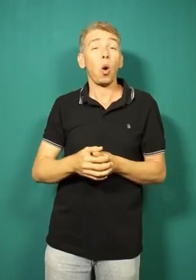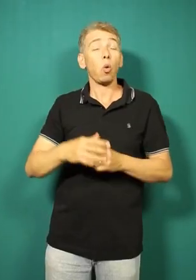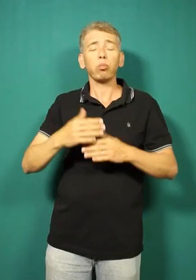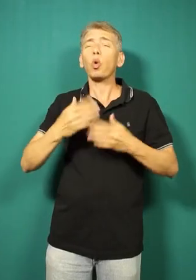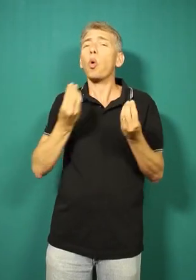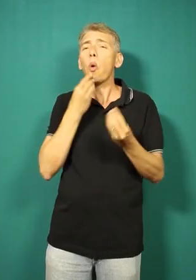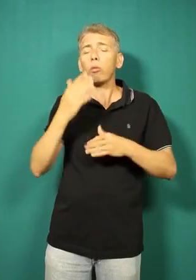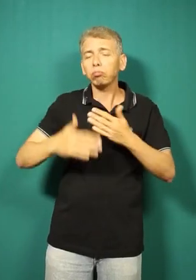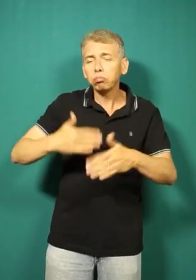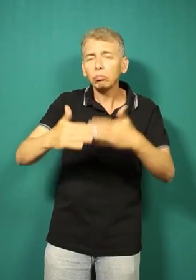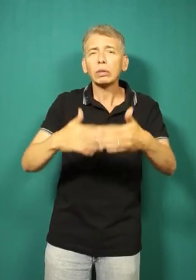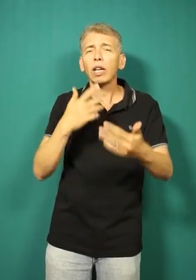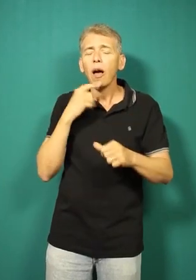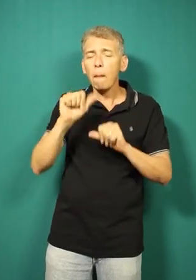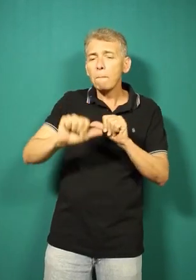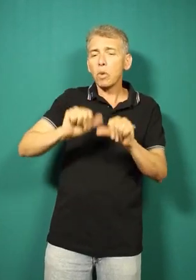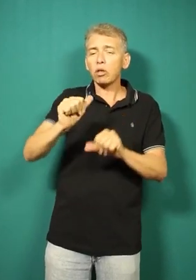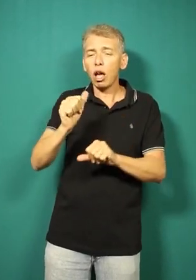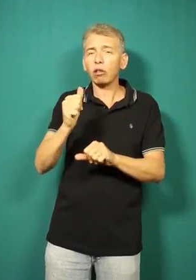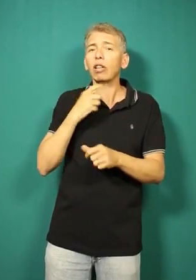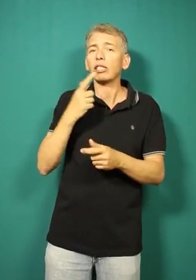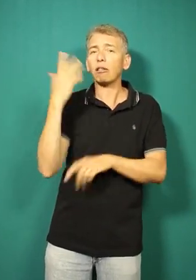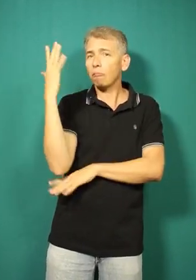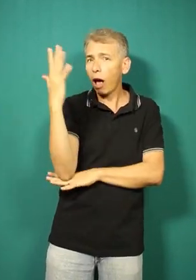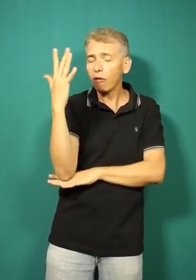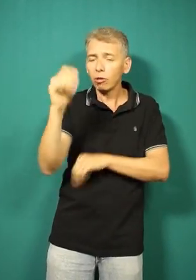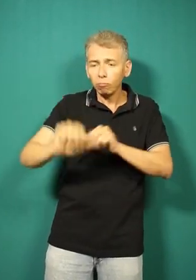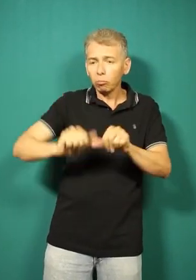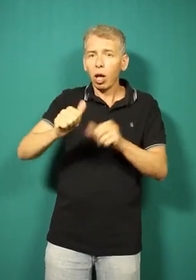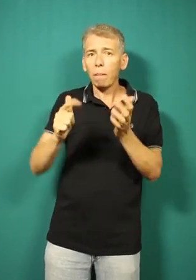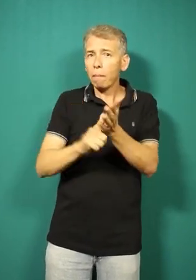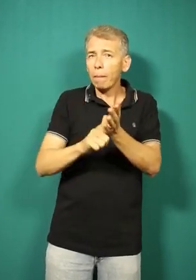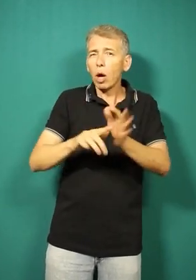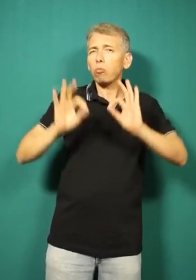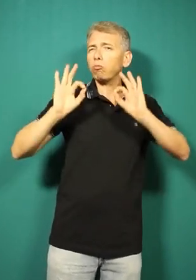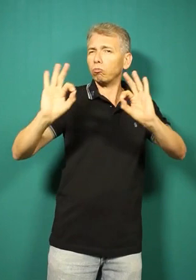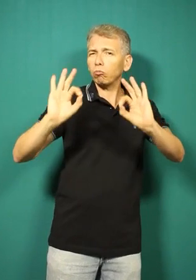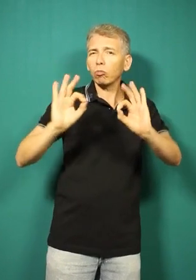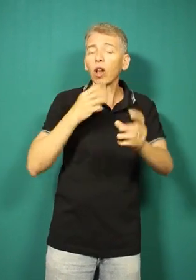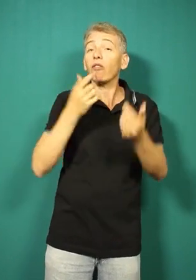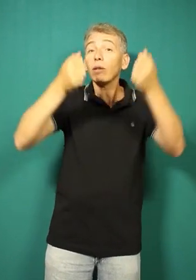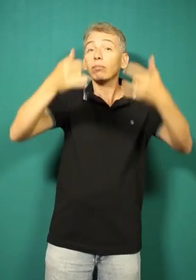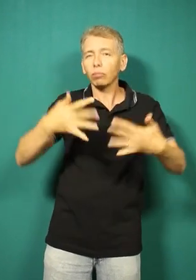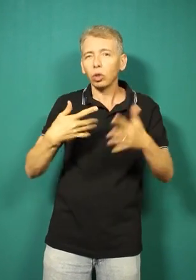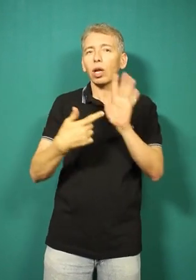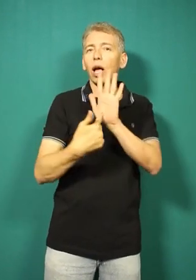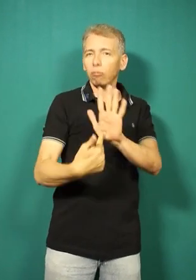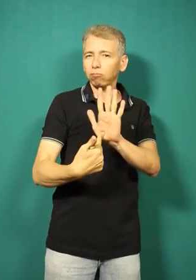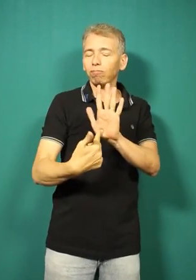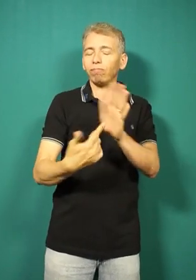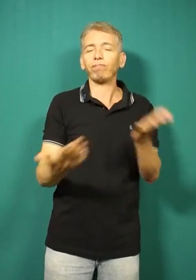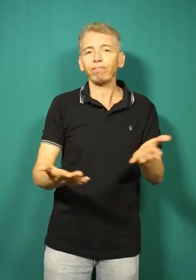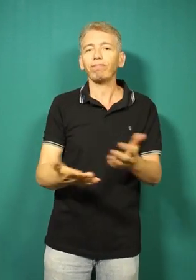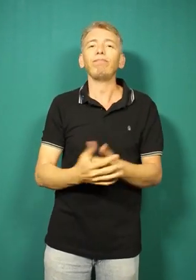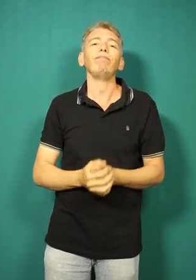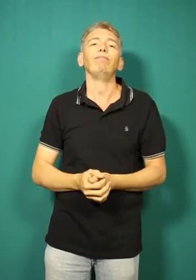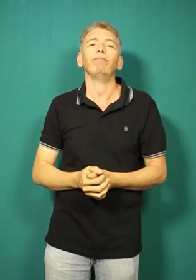The paper-making process that transforms kozo into finished paper is shown in this video.